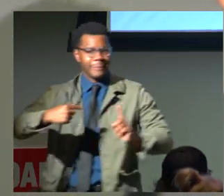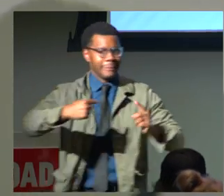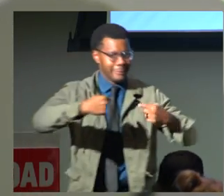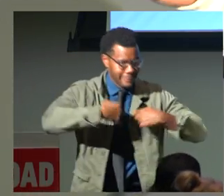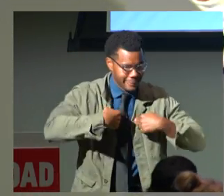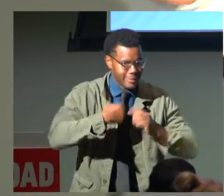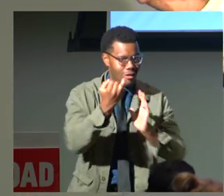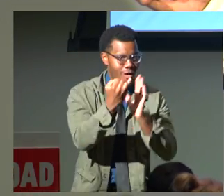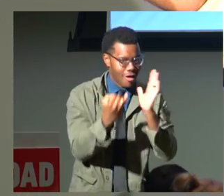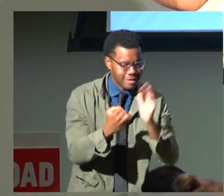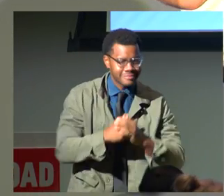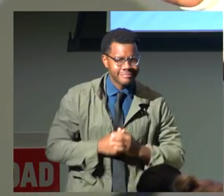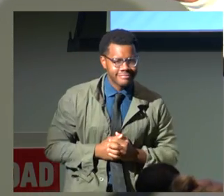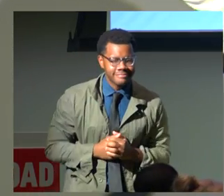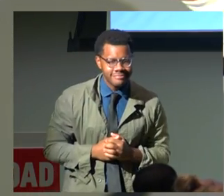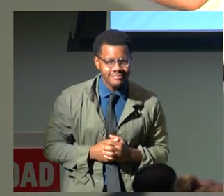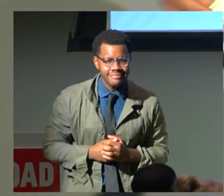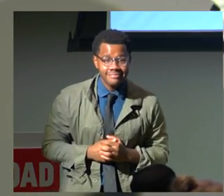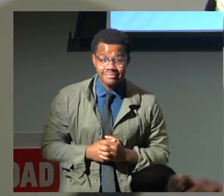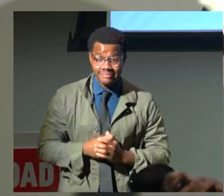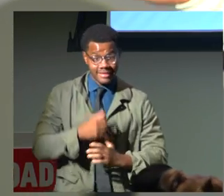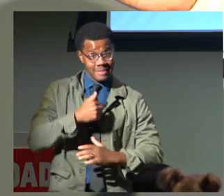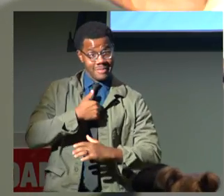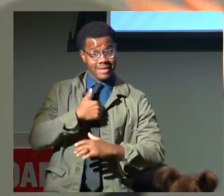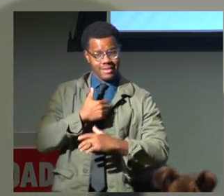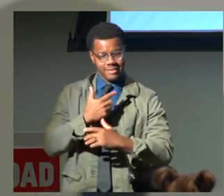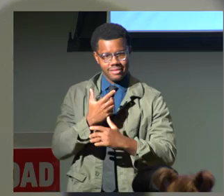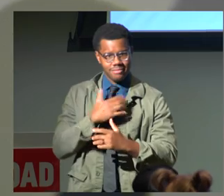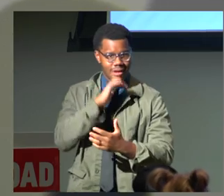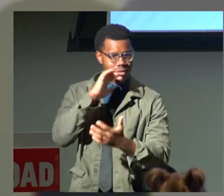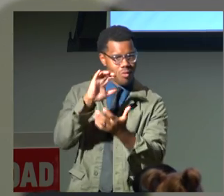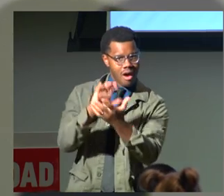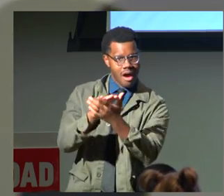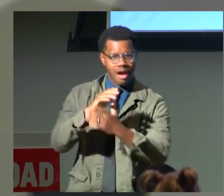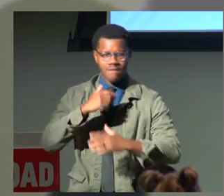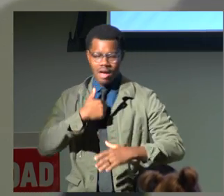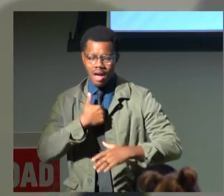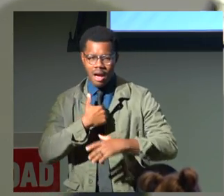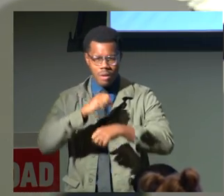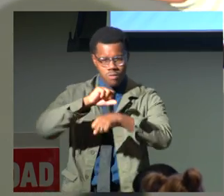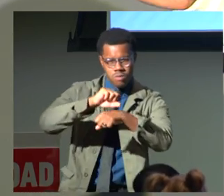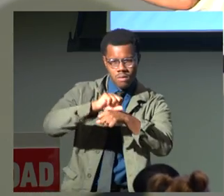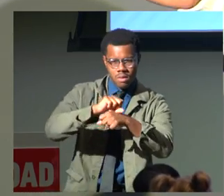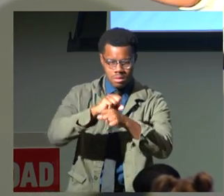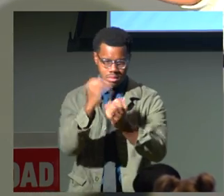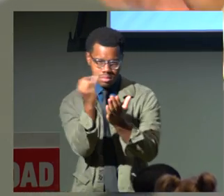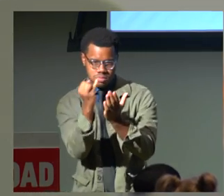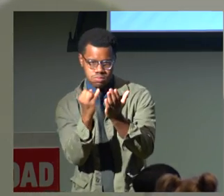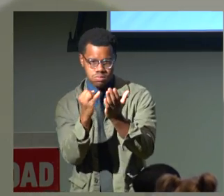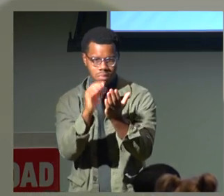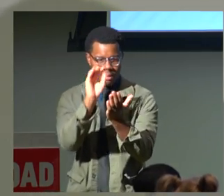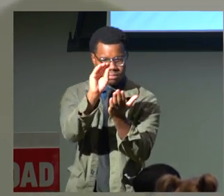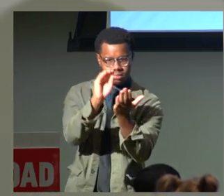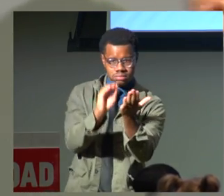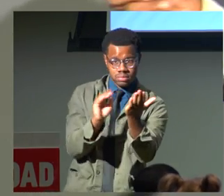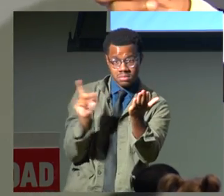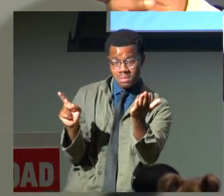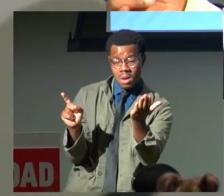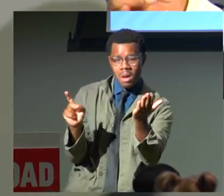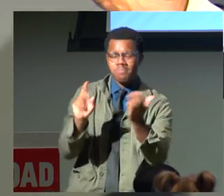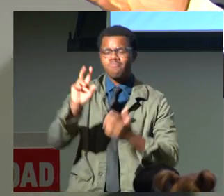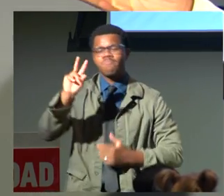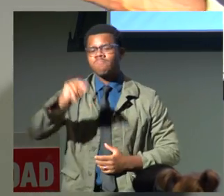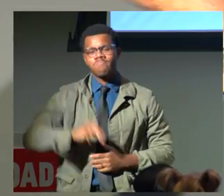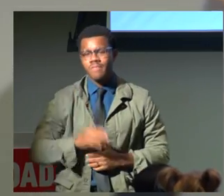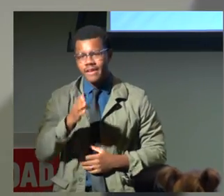I have never done a work of my wife. Now, I have made works that look like her. In fact, I had a work recently